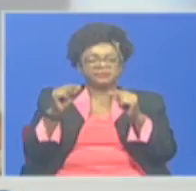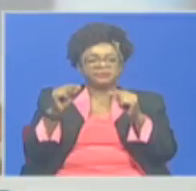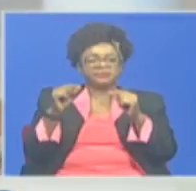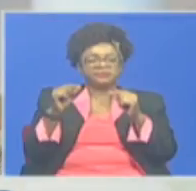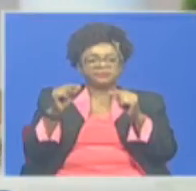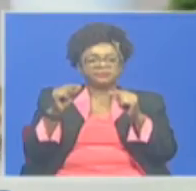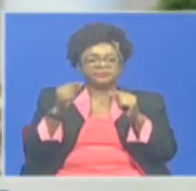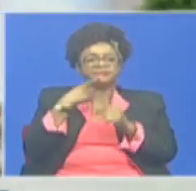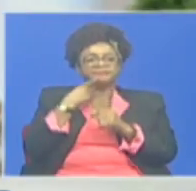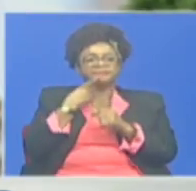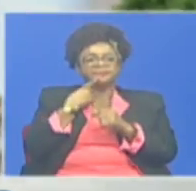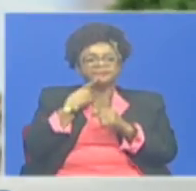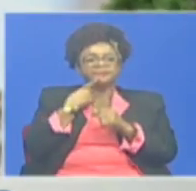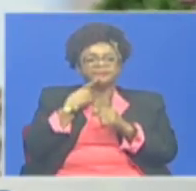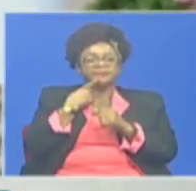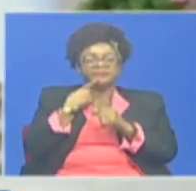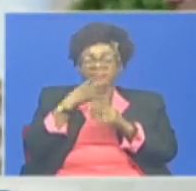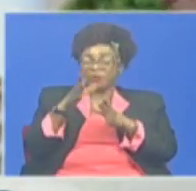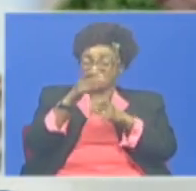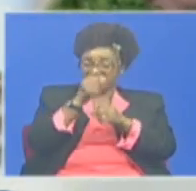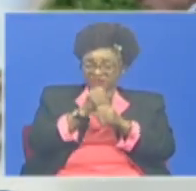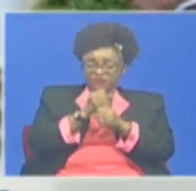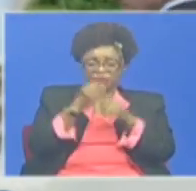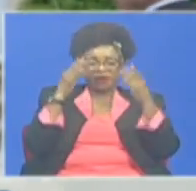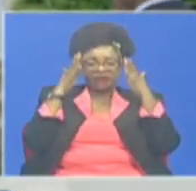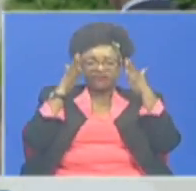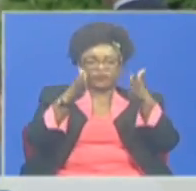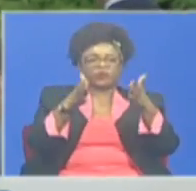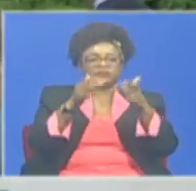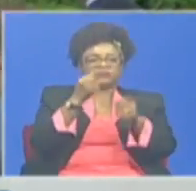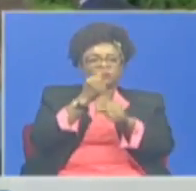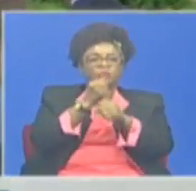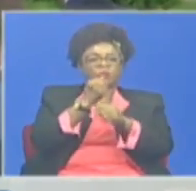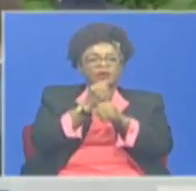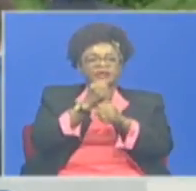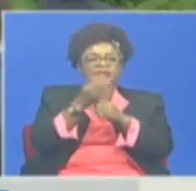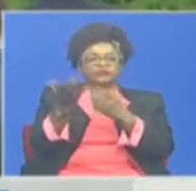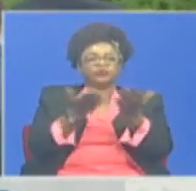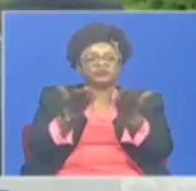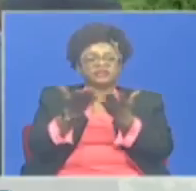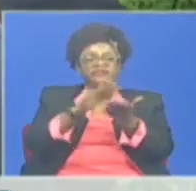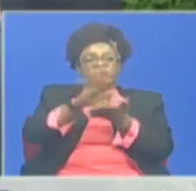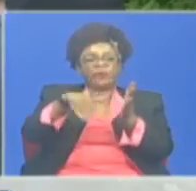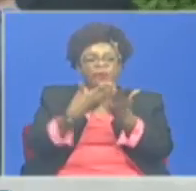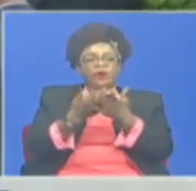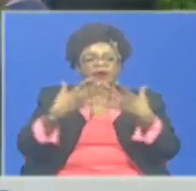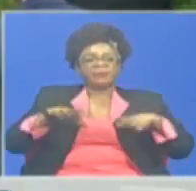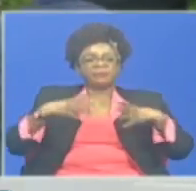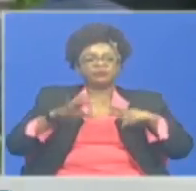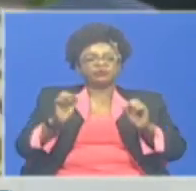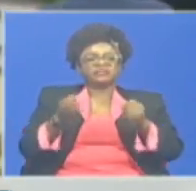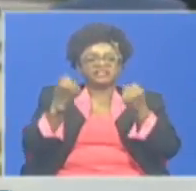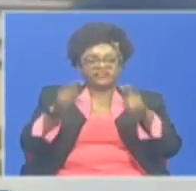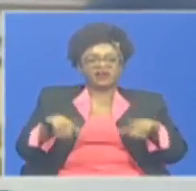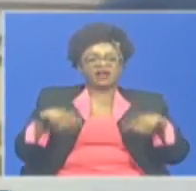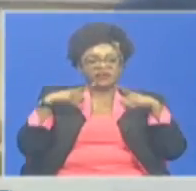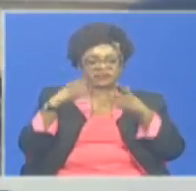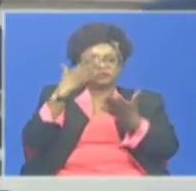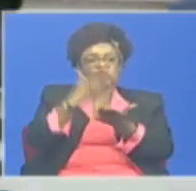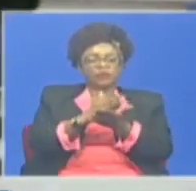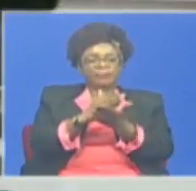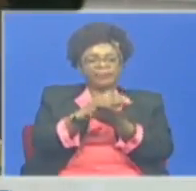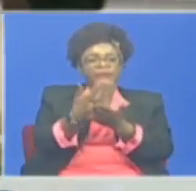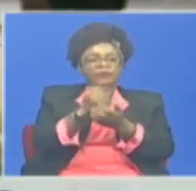adding that the organization's singular focus is on working to serve all people to save lives and stop the COVID-19